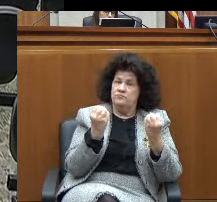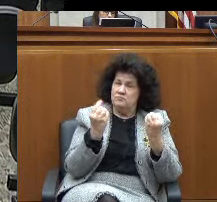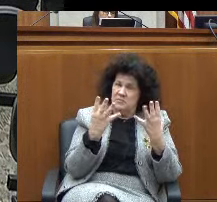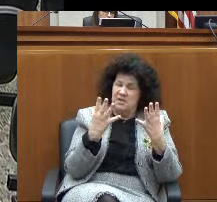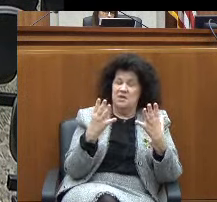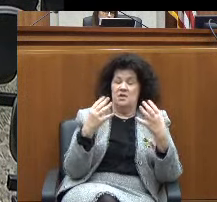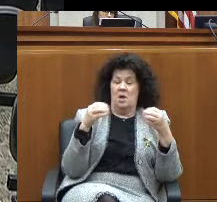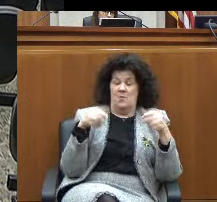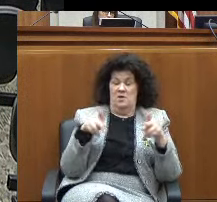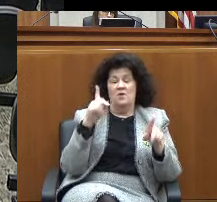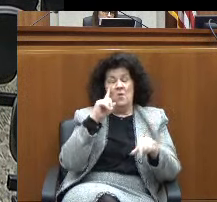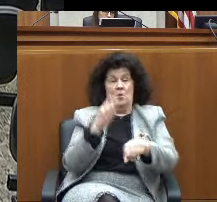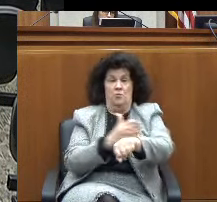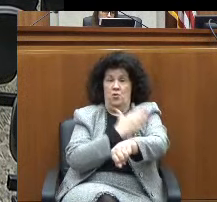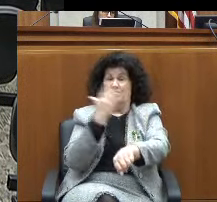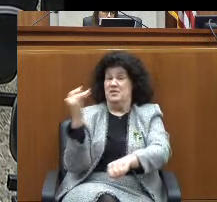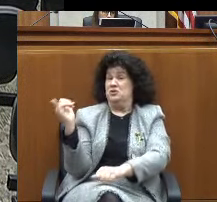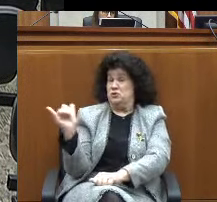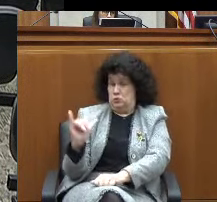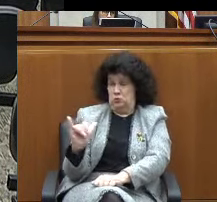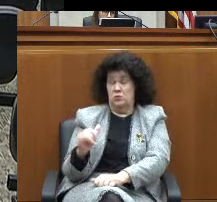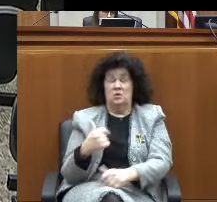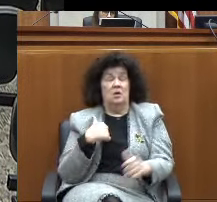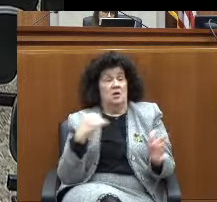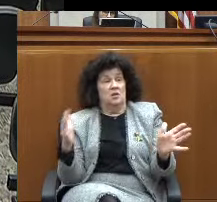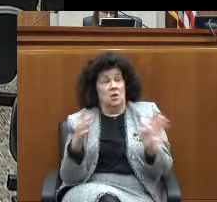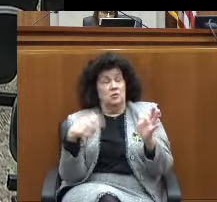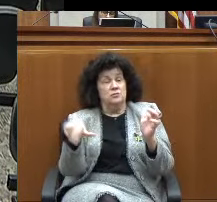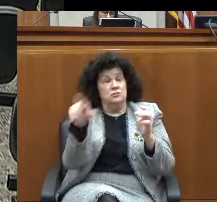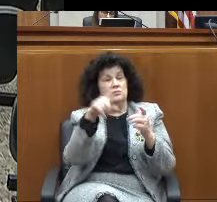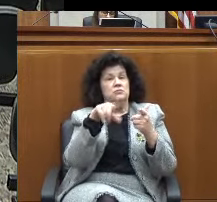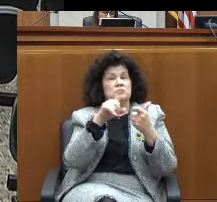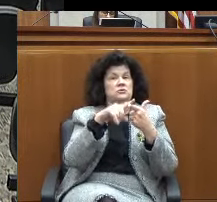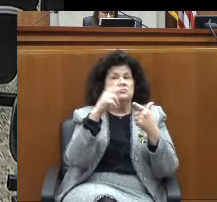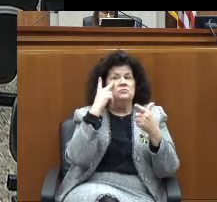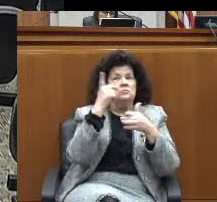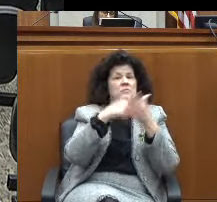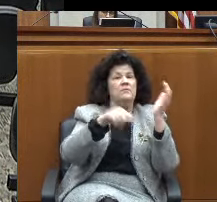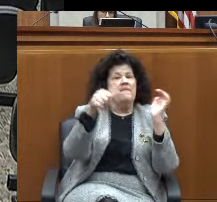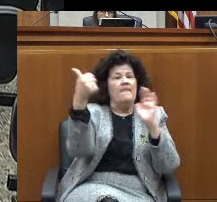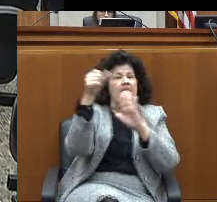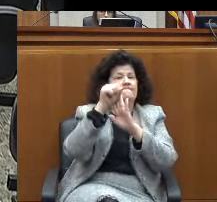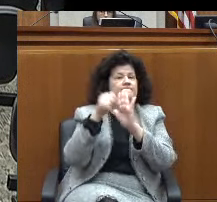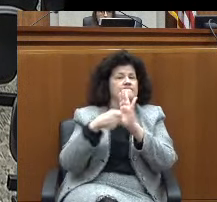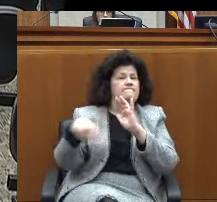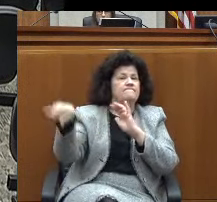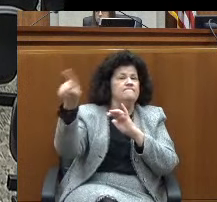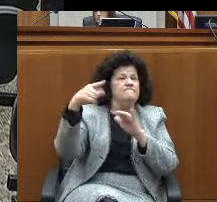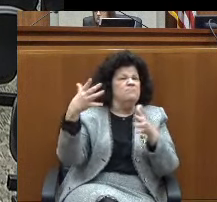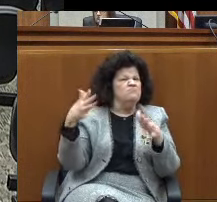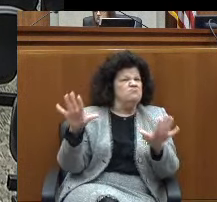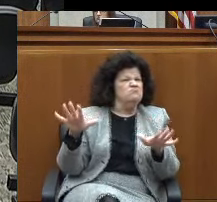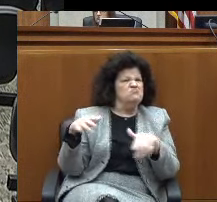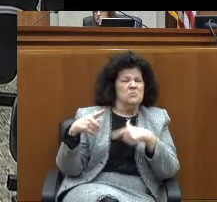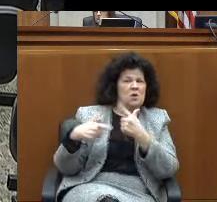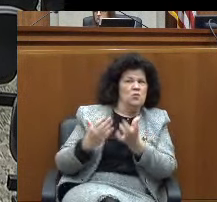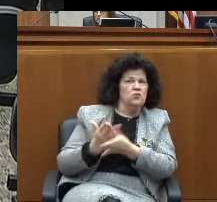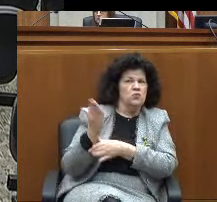as well. So I would encourage you guys to reach out and see what other states have done. Mr.